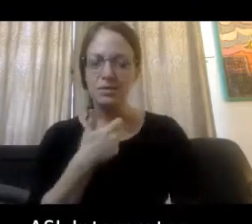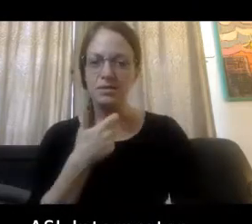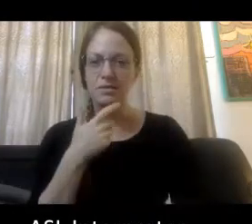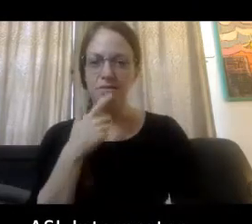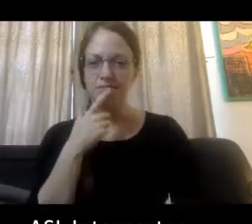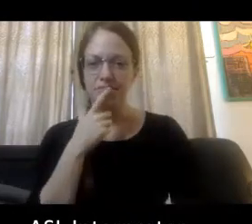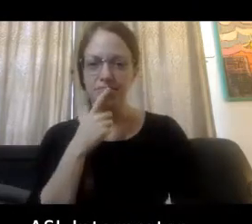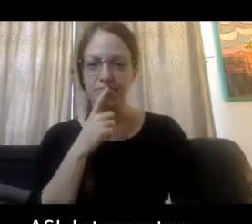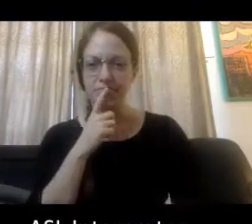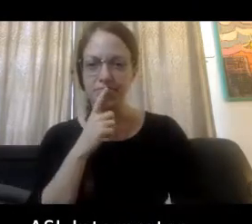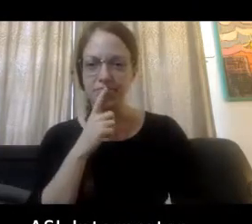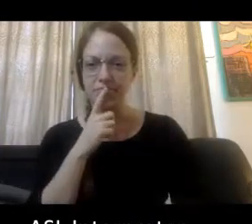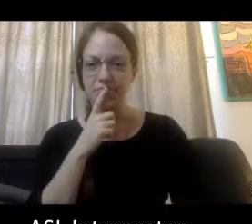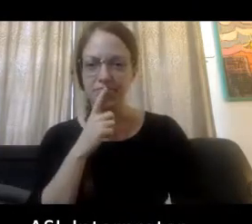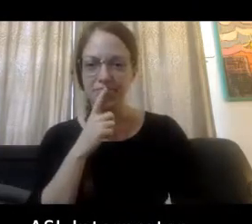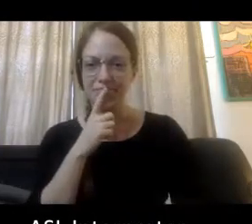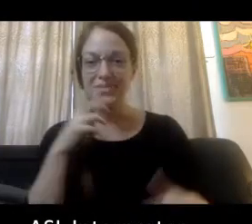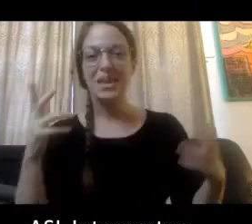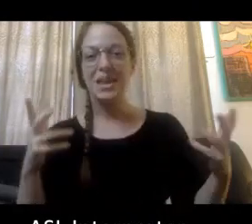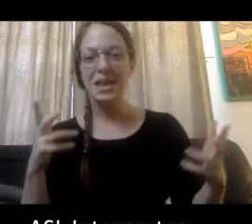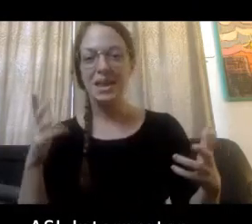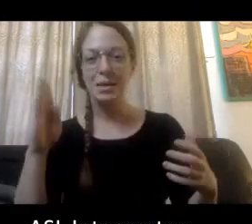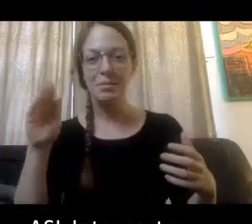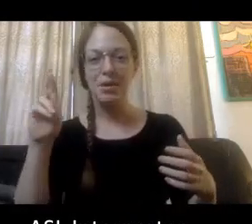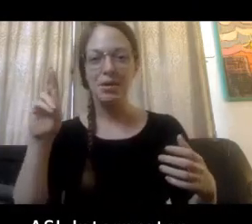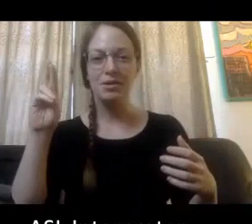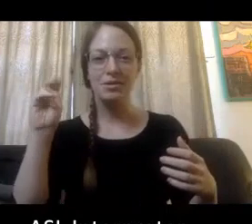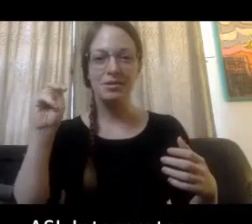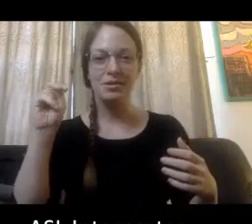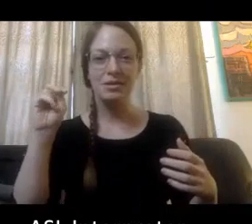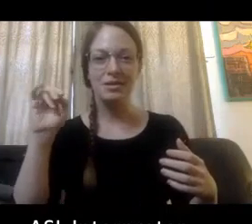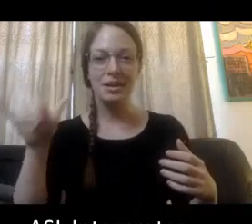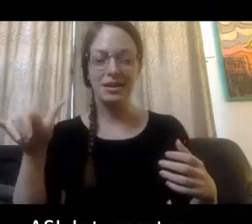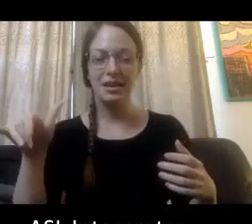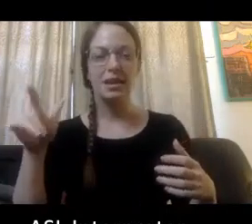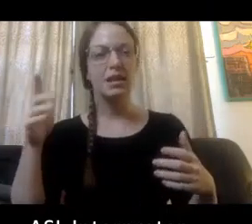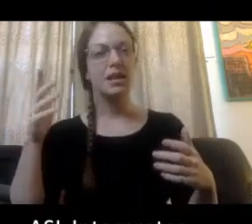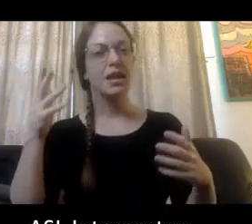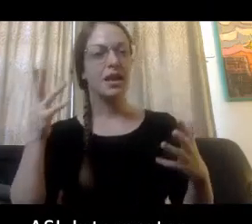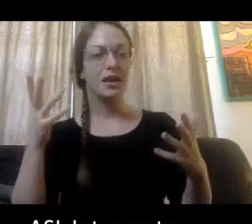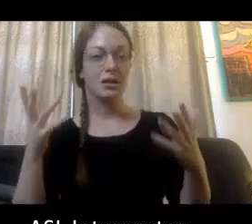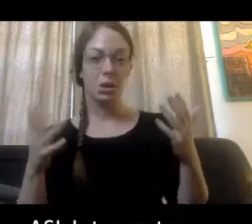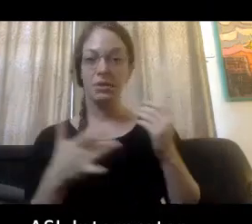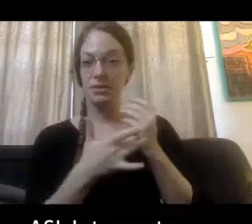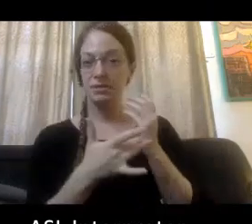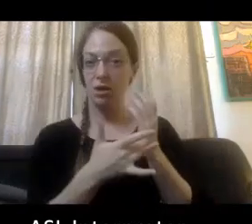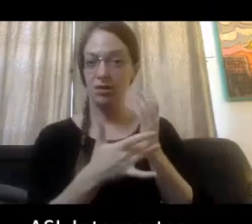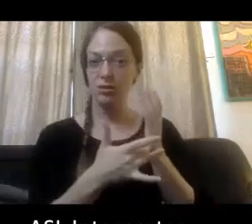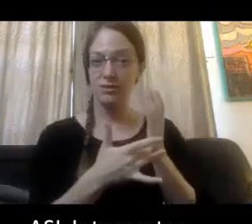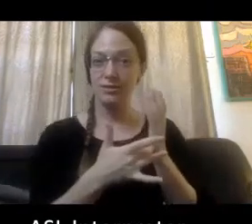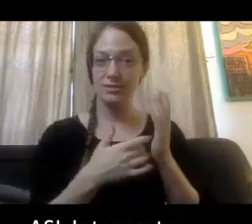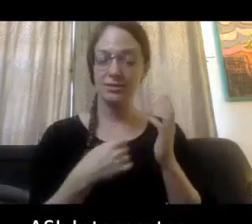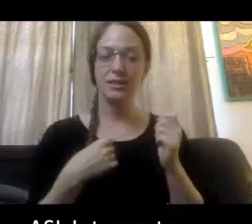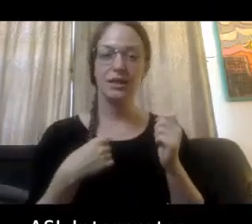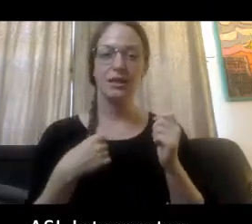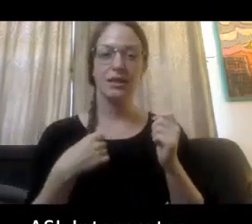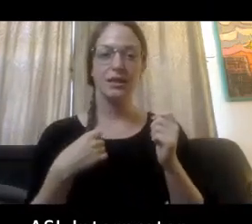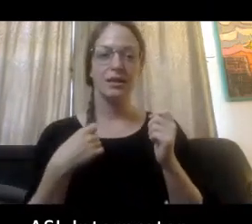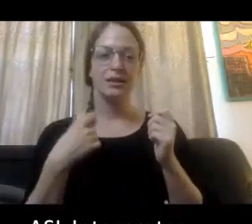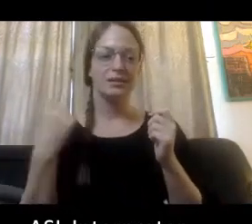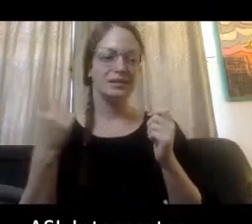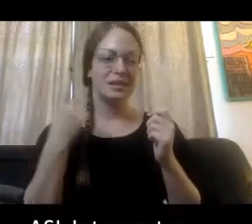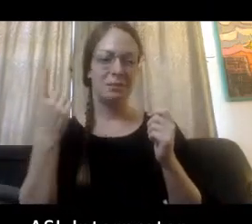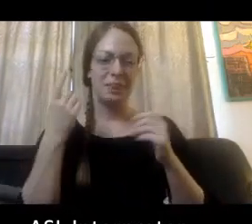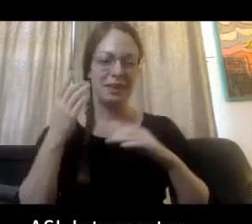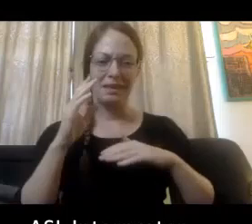go into a little bit more detail. It could be the technology thing. I installed something on my